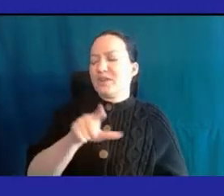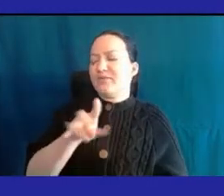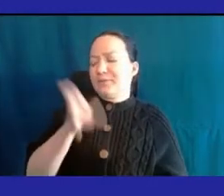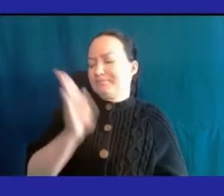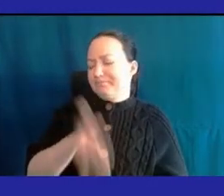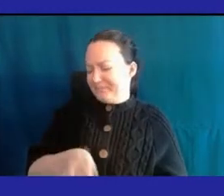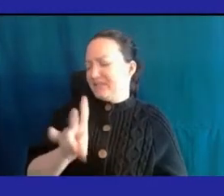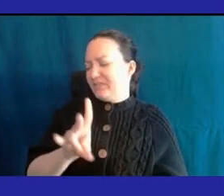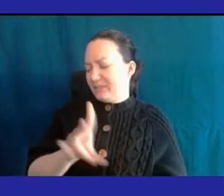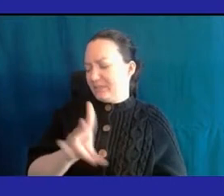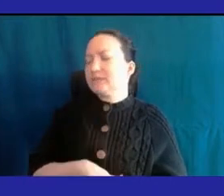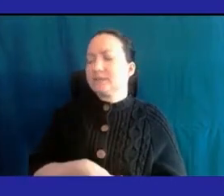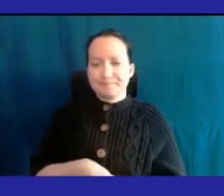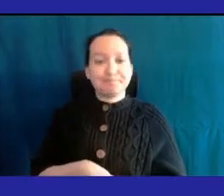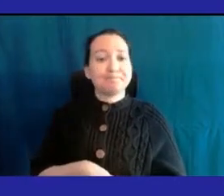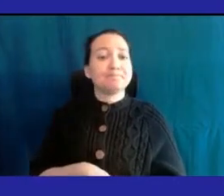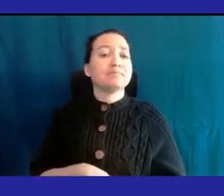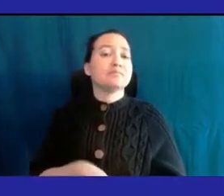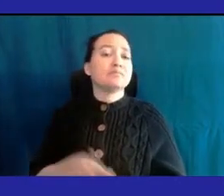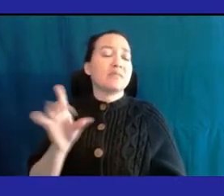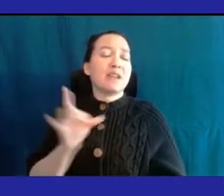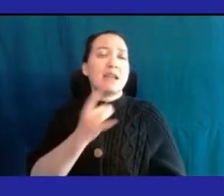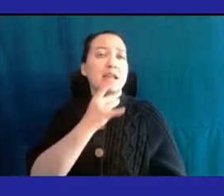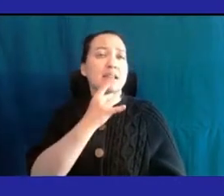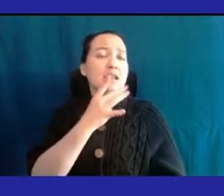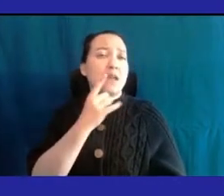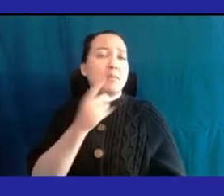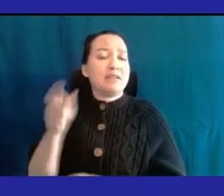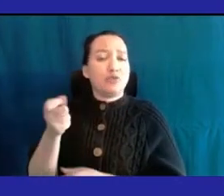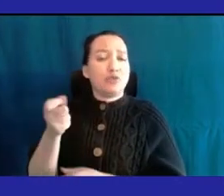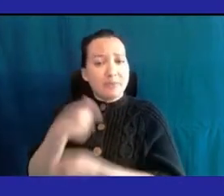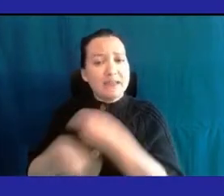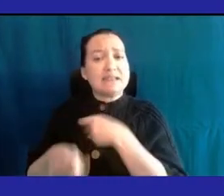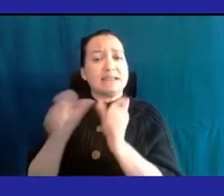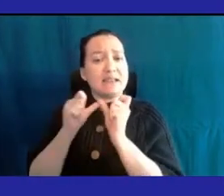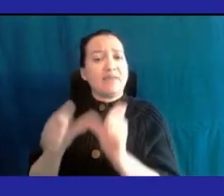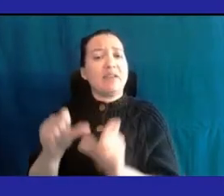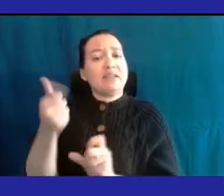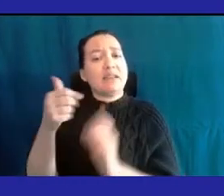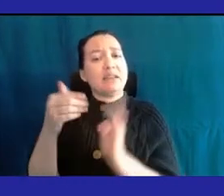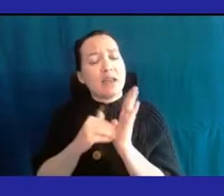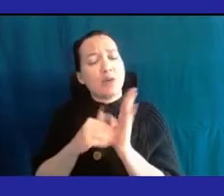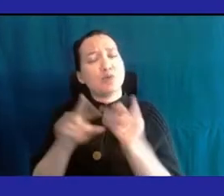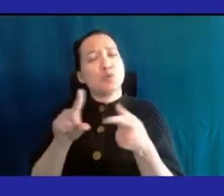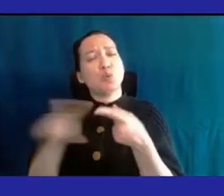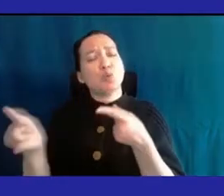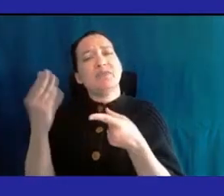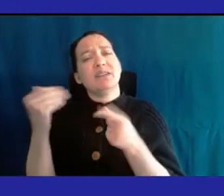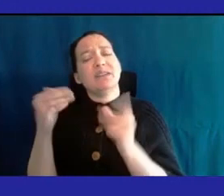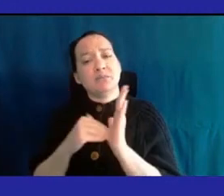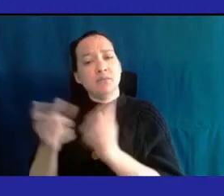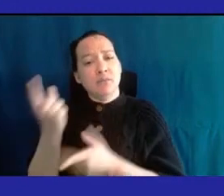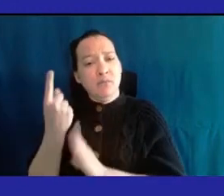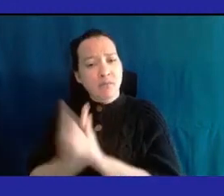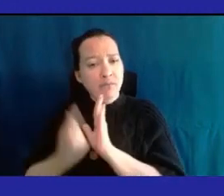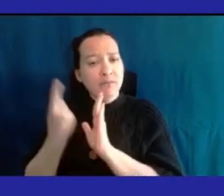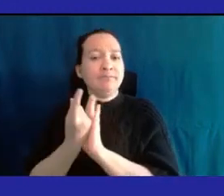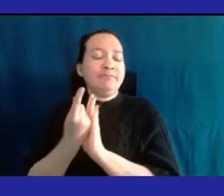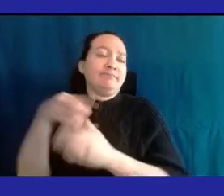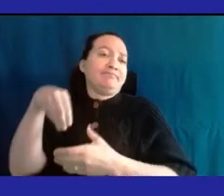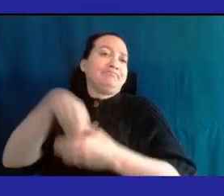So fluorescent light bulbs needed to replace every 10,000 to 15,000 hours, and they contain